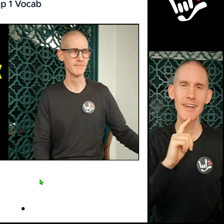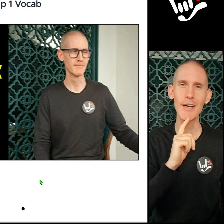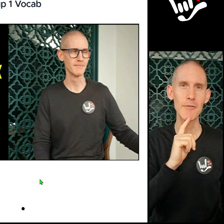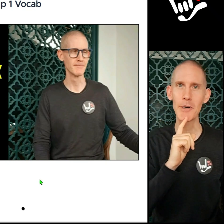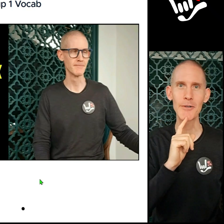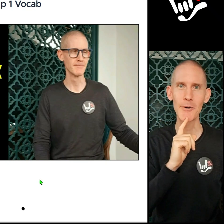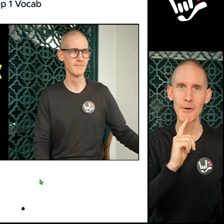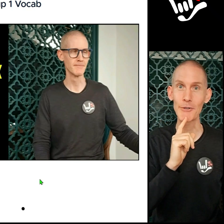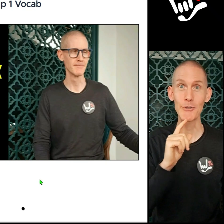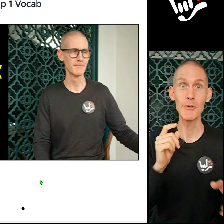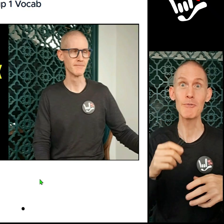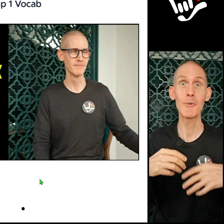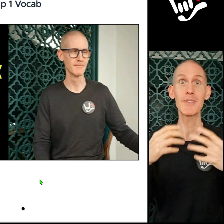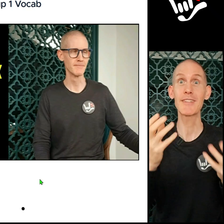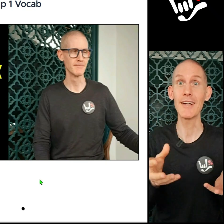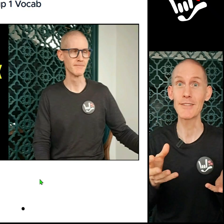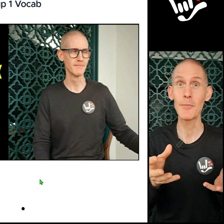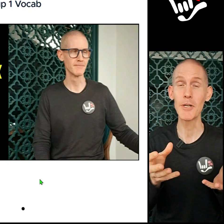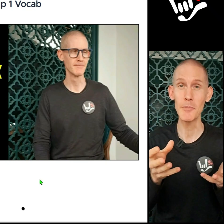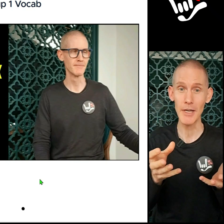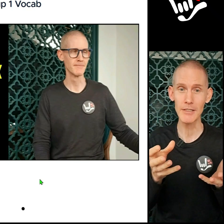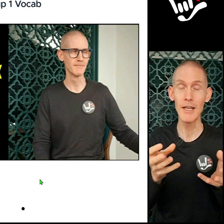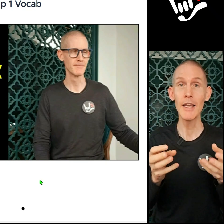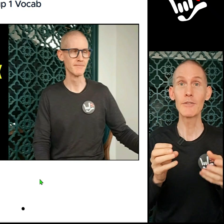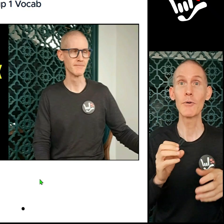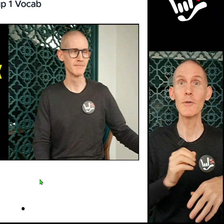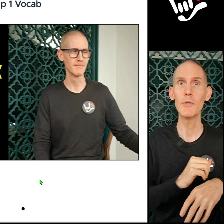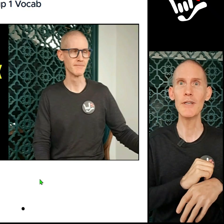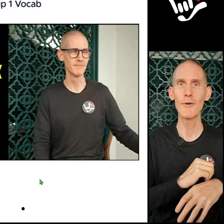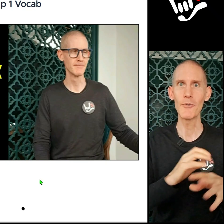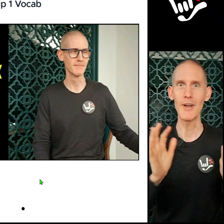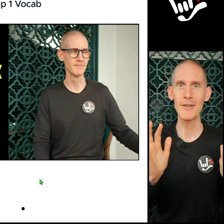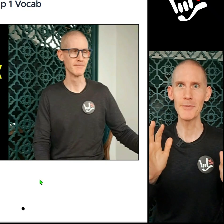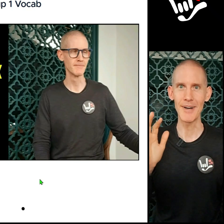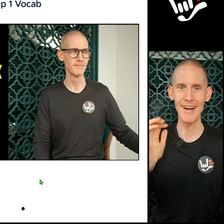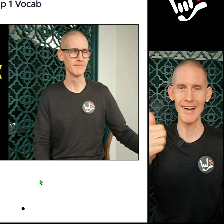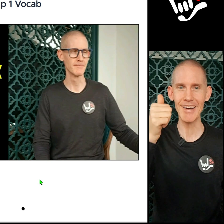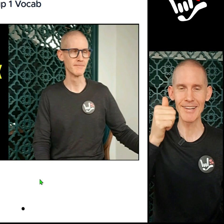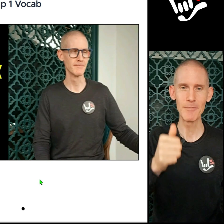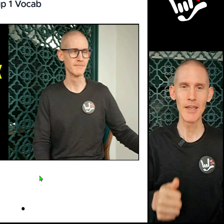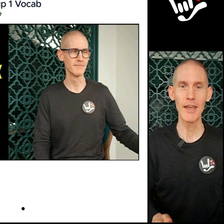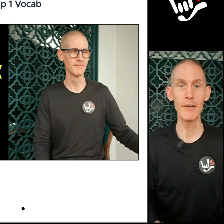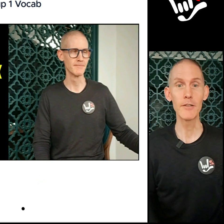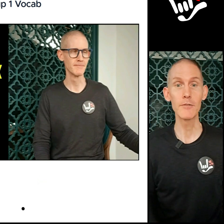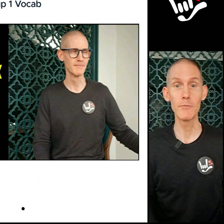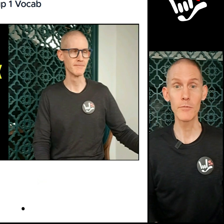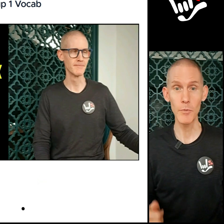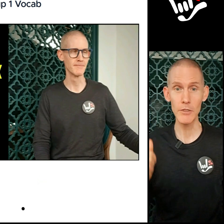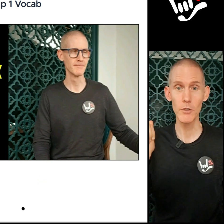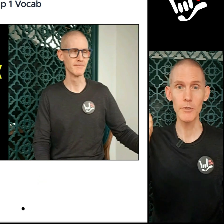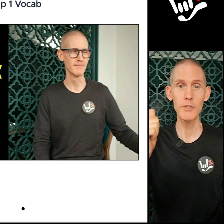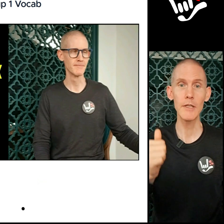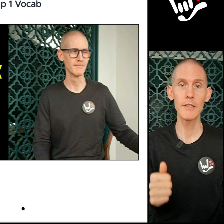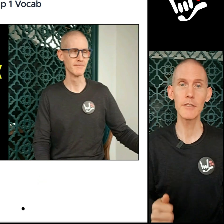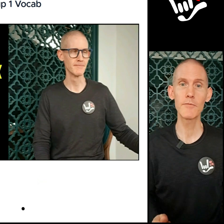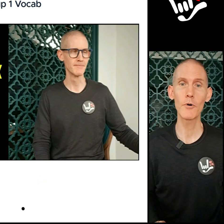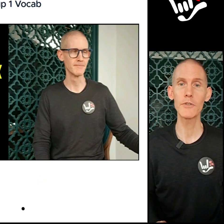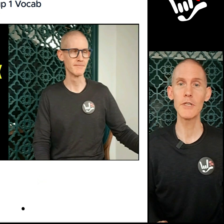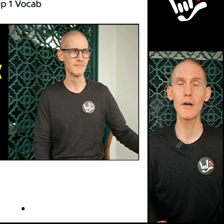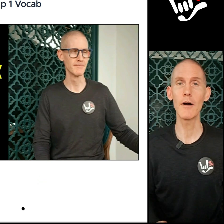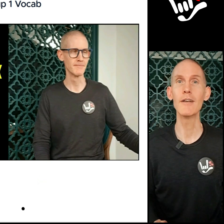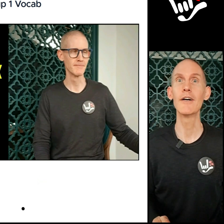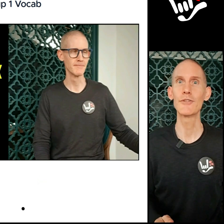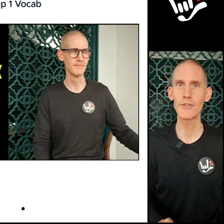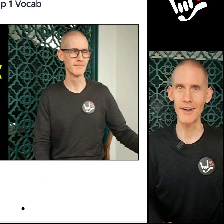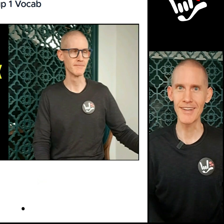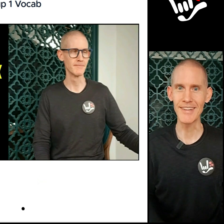this one, it's not alphabetical order, so you don't know what sign's coming up next. It's going to be random. Ha! And to make sure, once again, this is